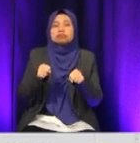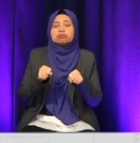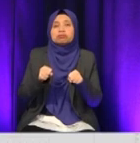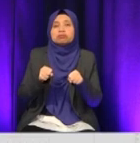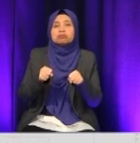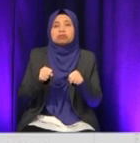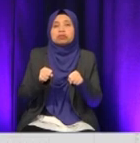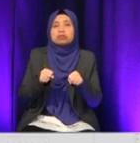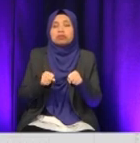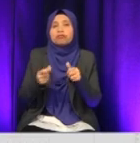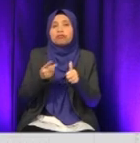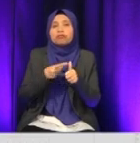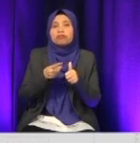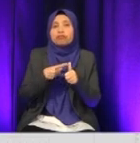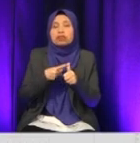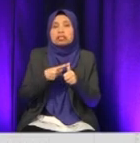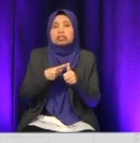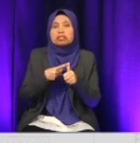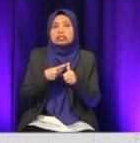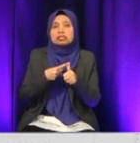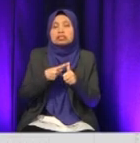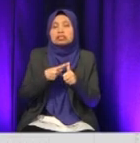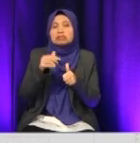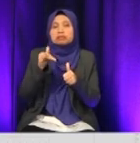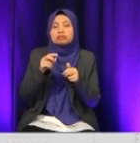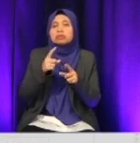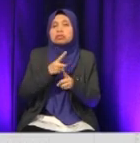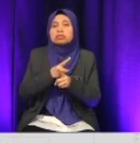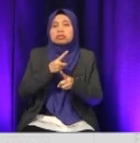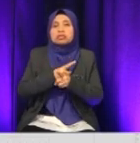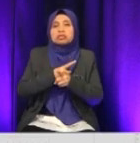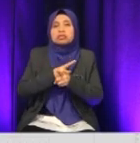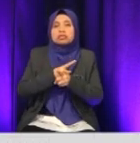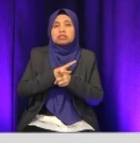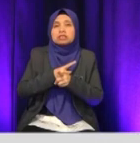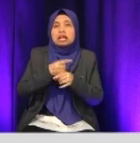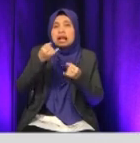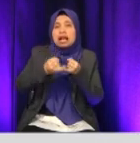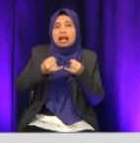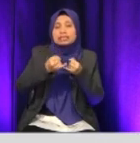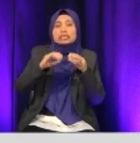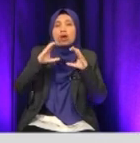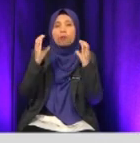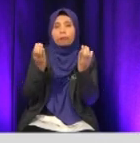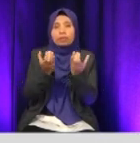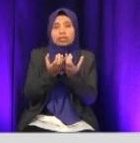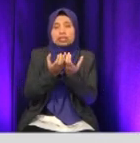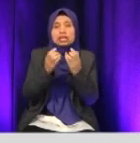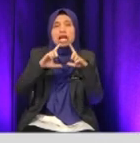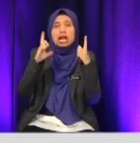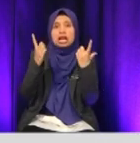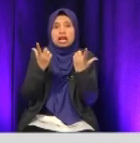or the very first part is on the most recent. So it's related to the question here. Okay. Last community event. So which one is your